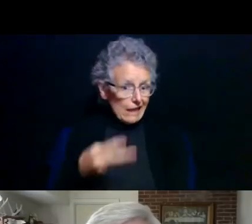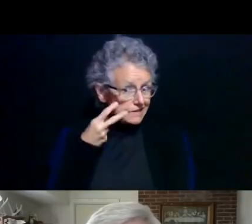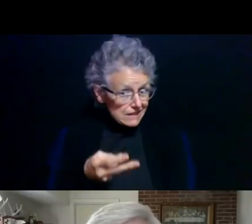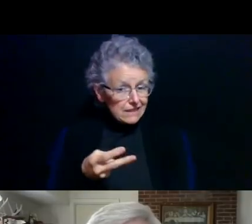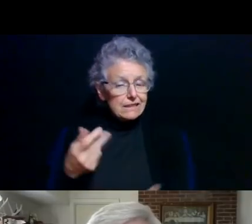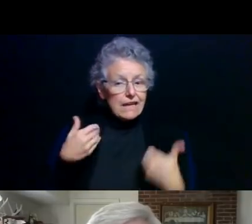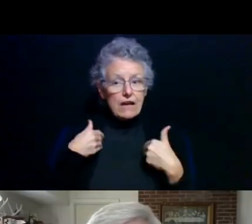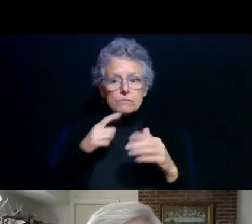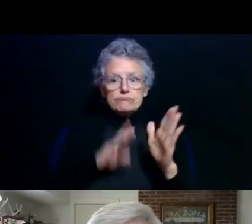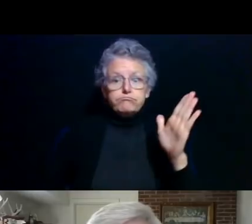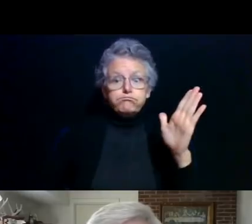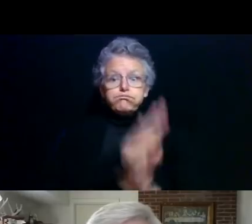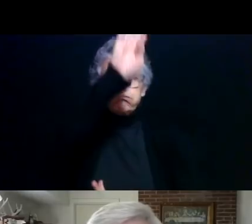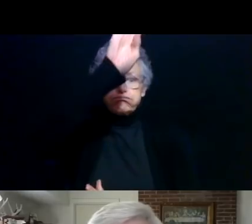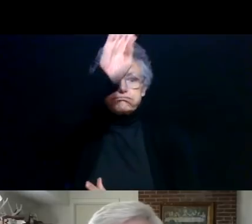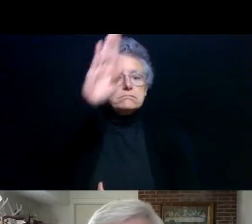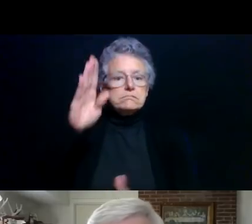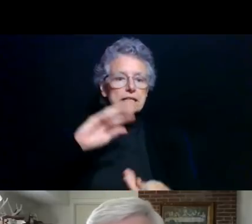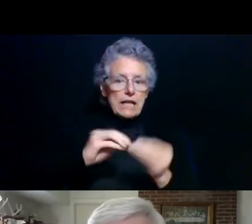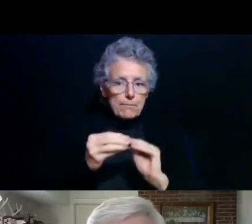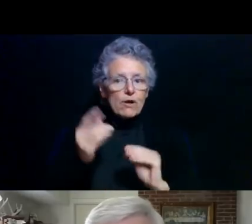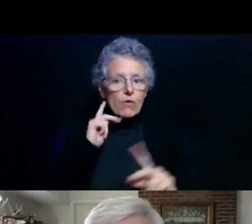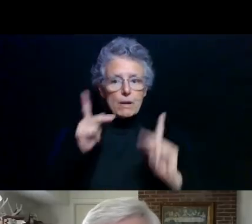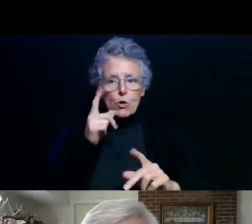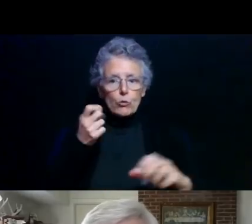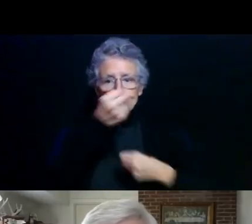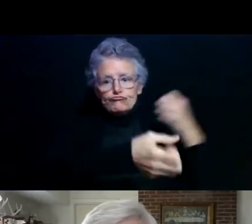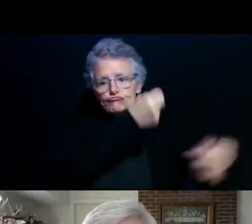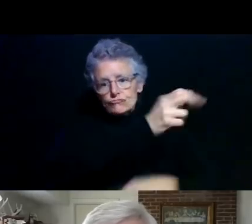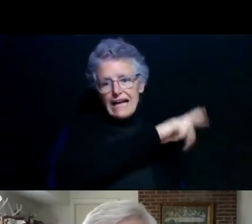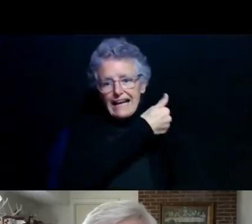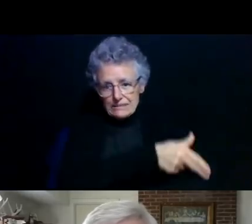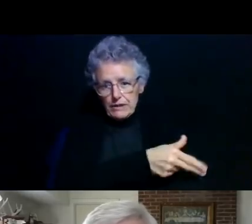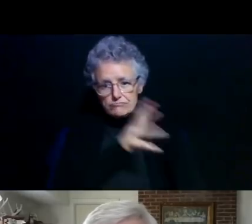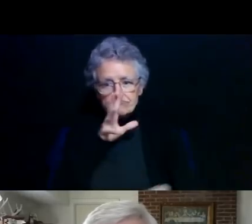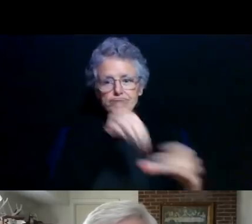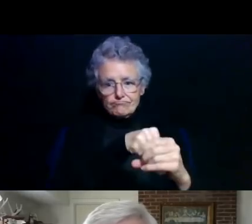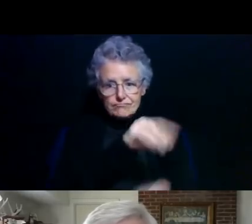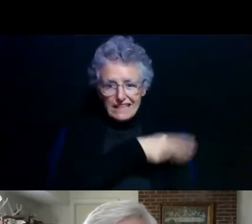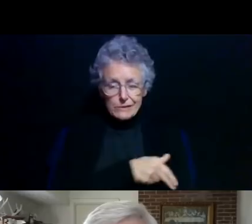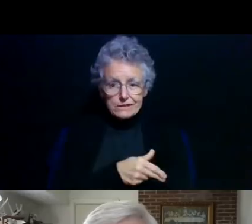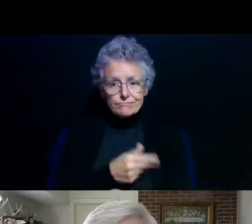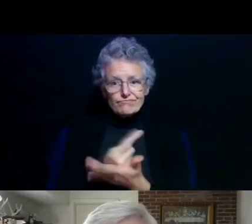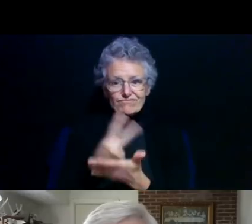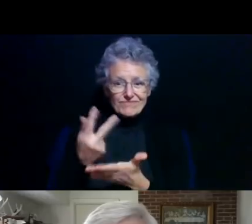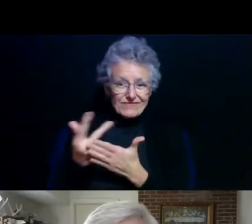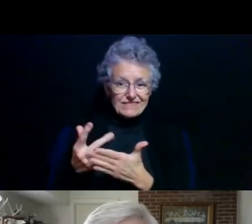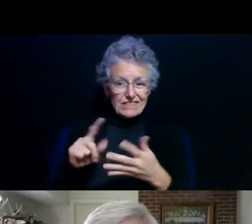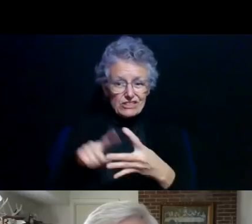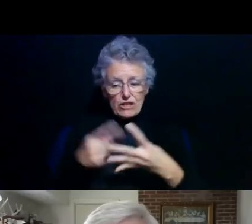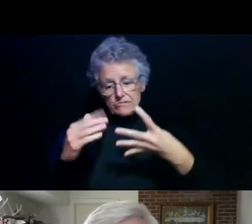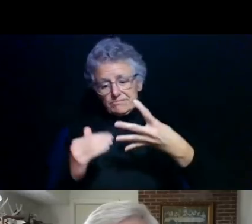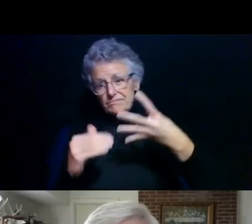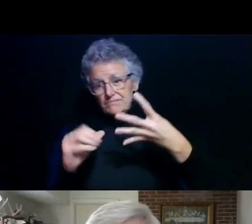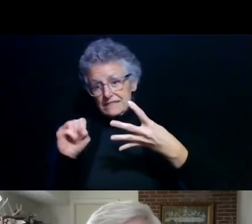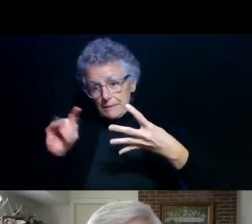there's been a significant rise in hospitalizations over the last several weeks, beginning about the mid-September. Though